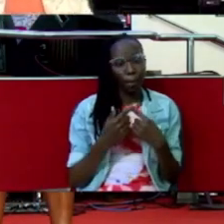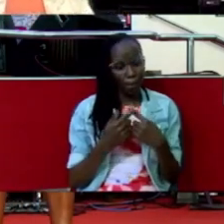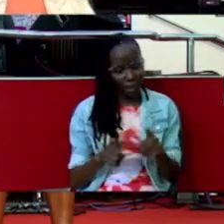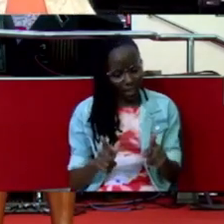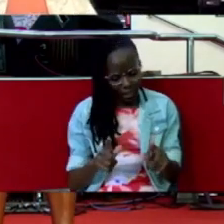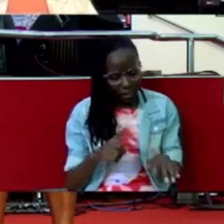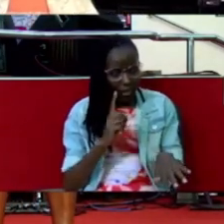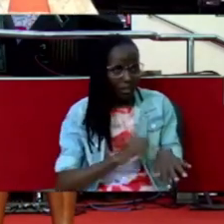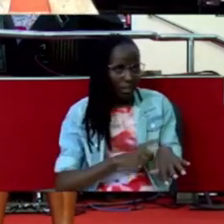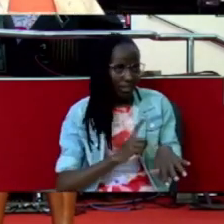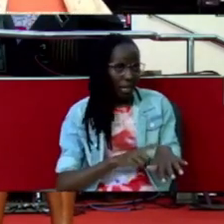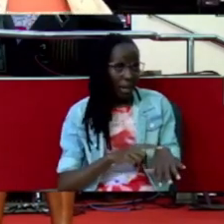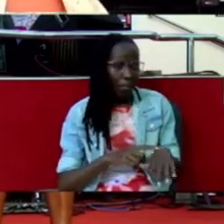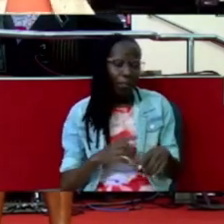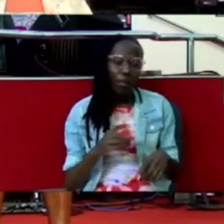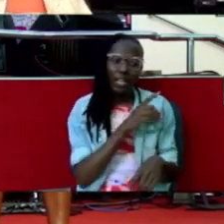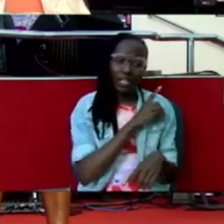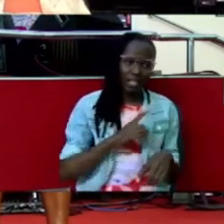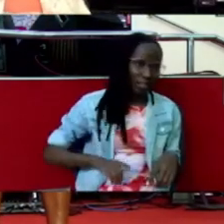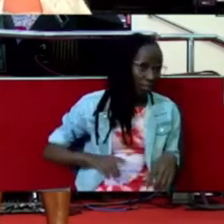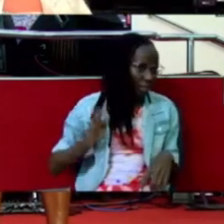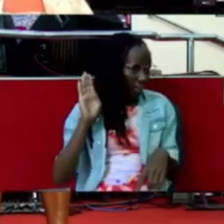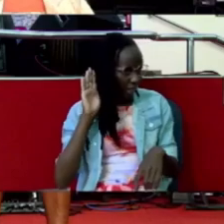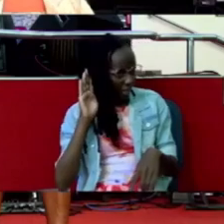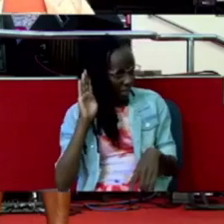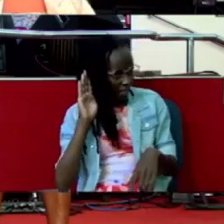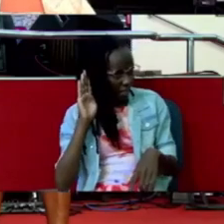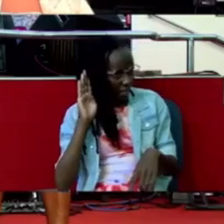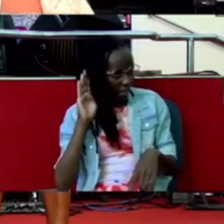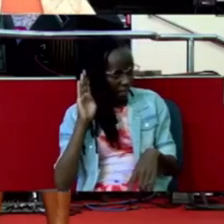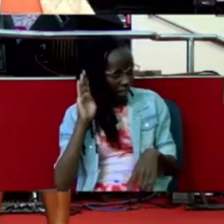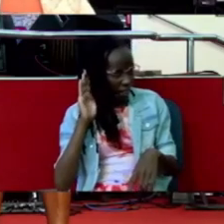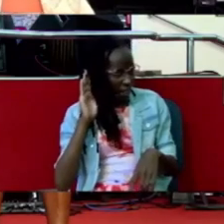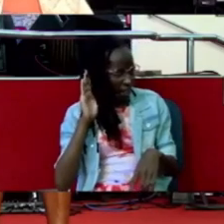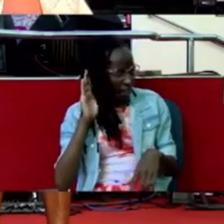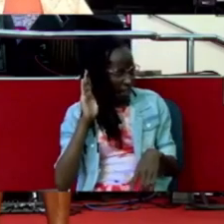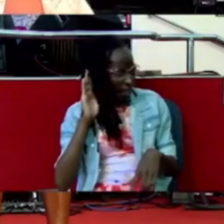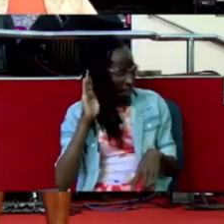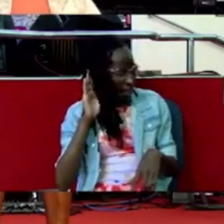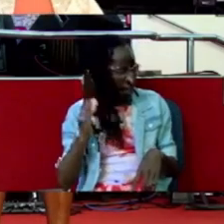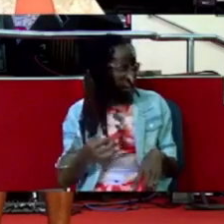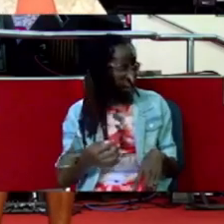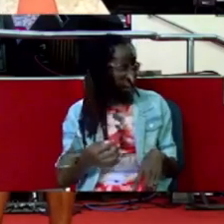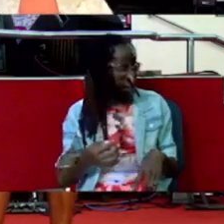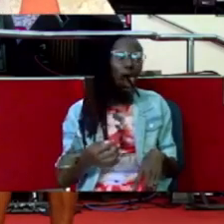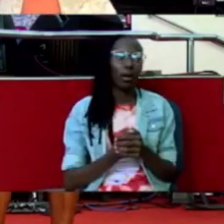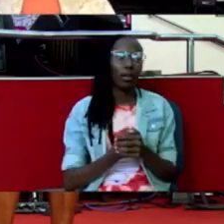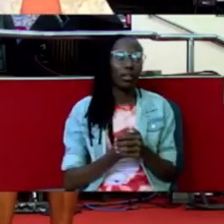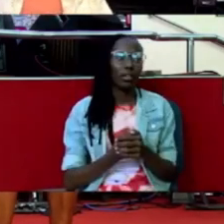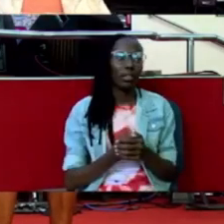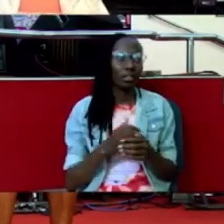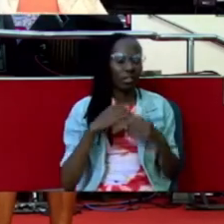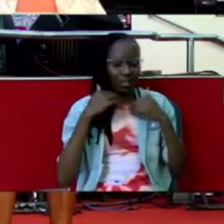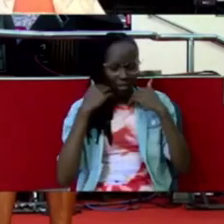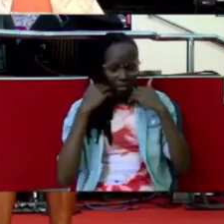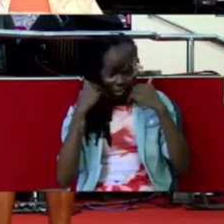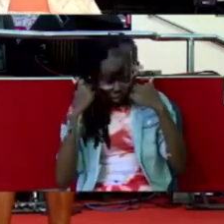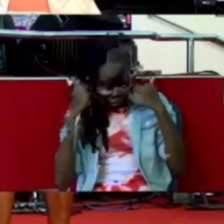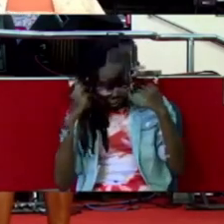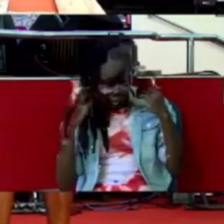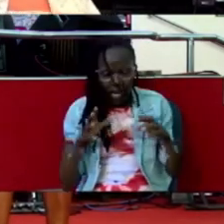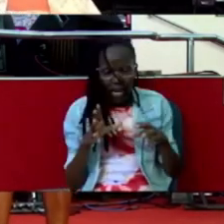he was provoked. Lakini aliposikia hayo maneno akasikia amekorogwa roho yake. He was restless and he started to inquire